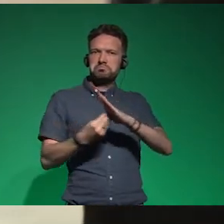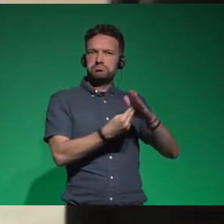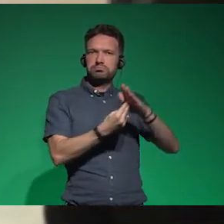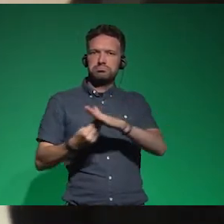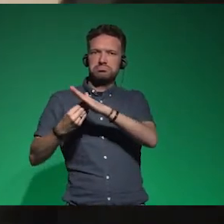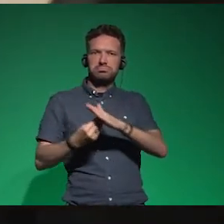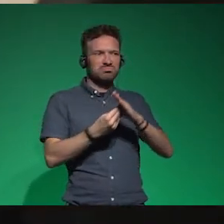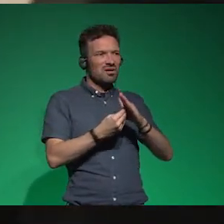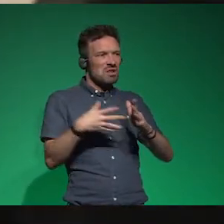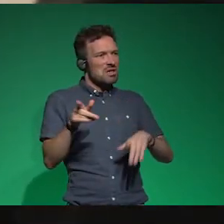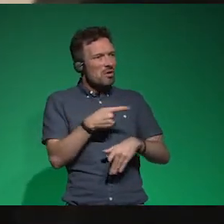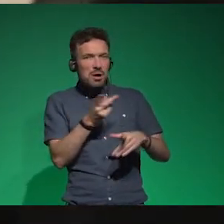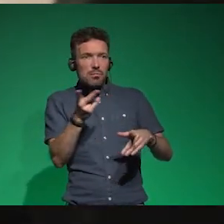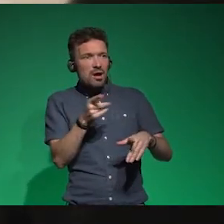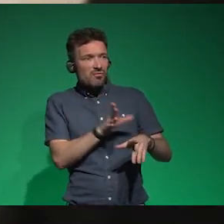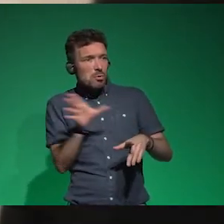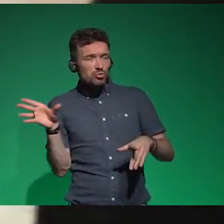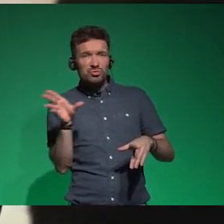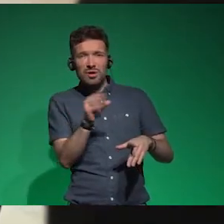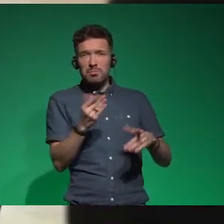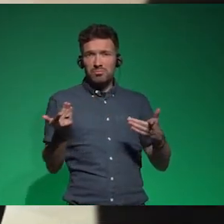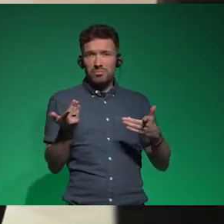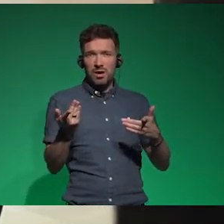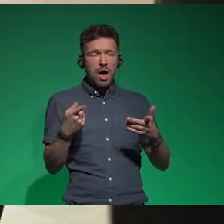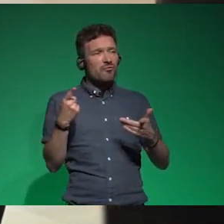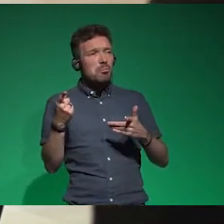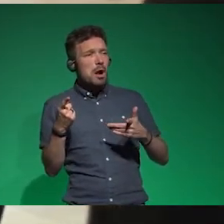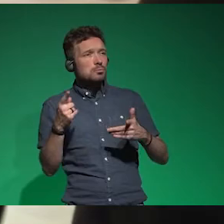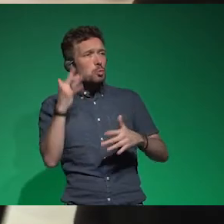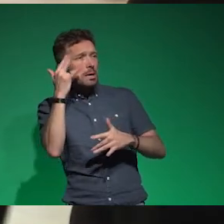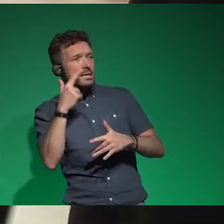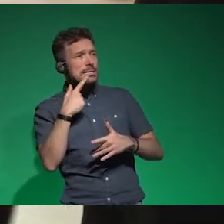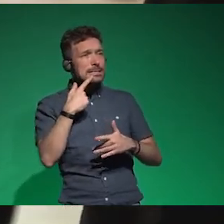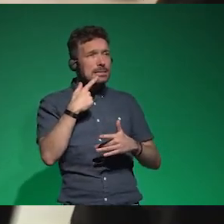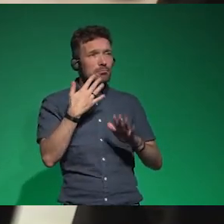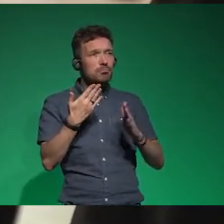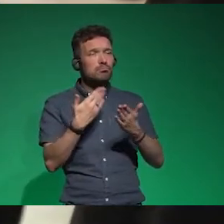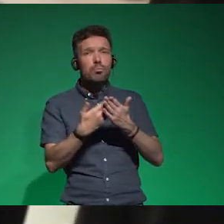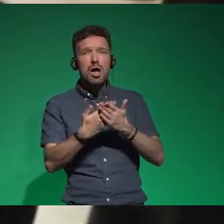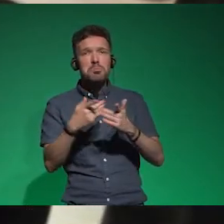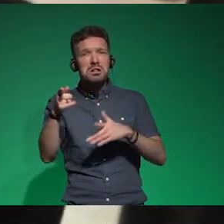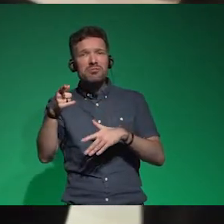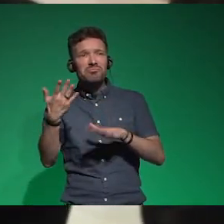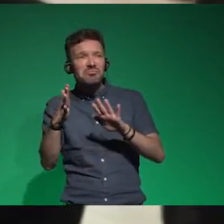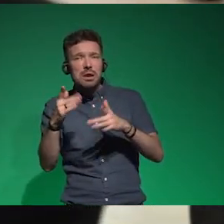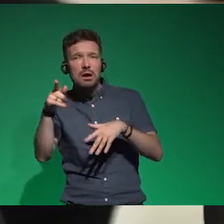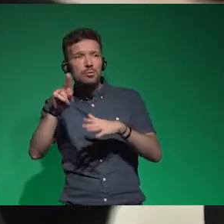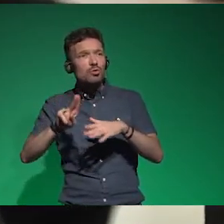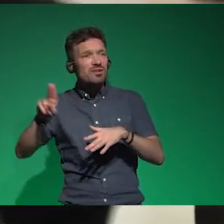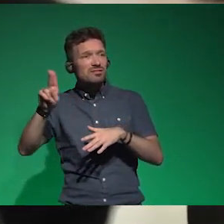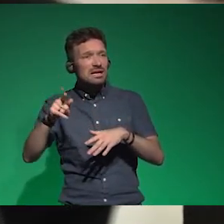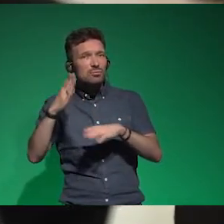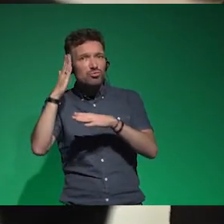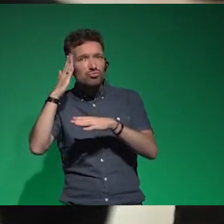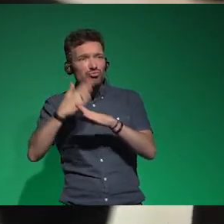wondering, how do these village people react to you? Do they, because my idea was, is it possible that they feel more familiar with the